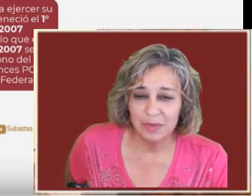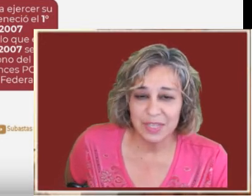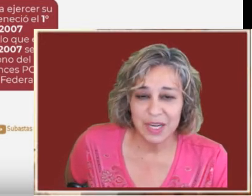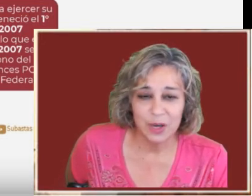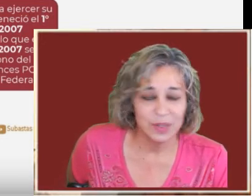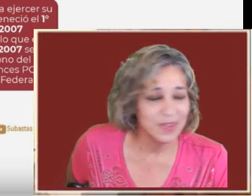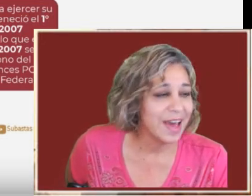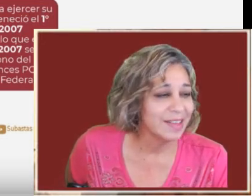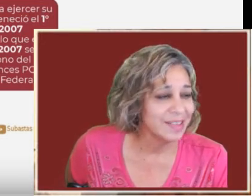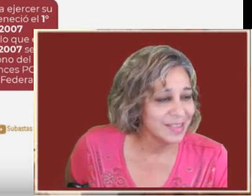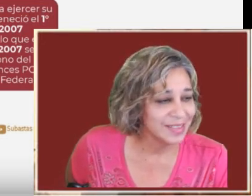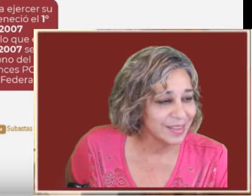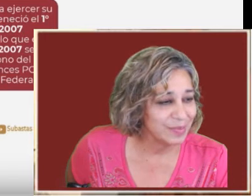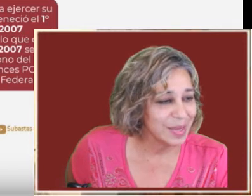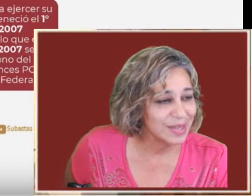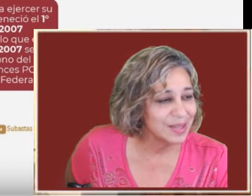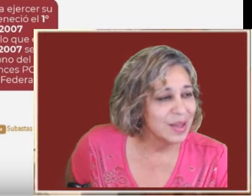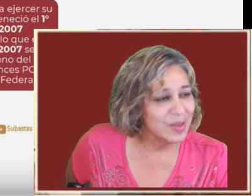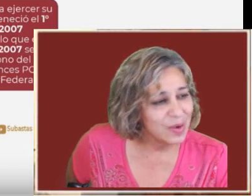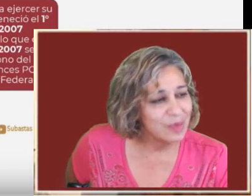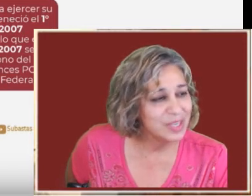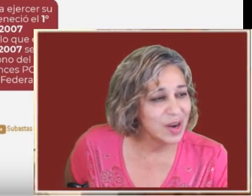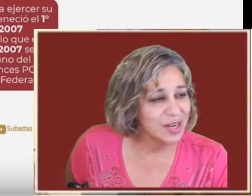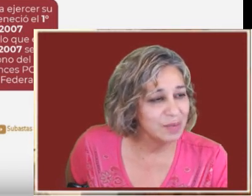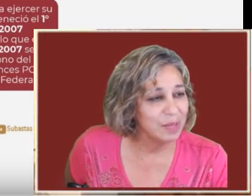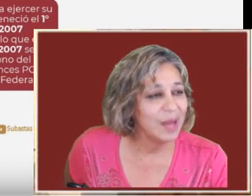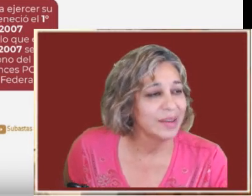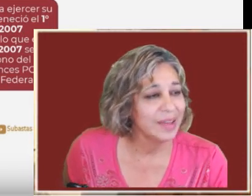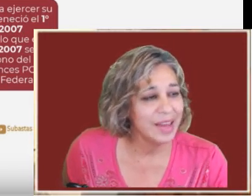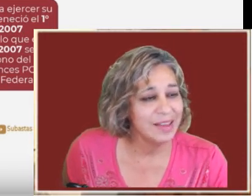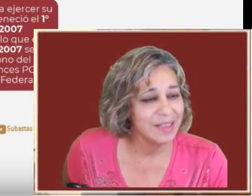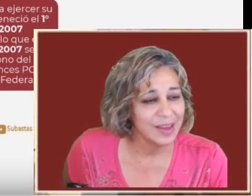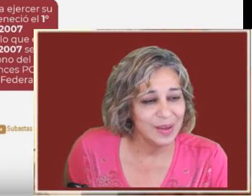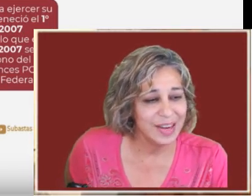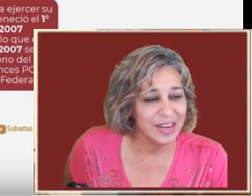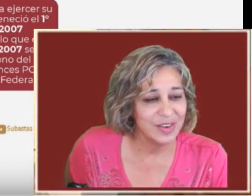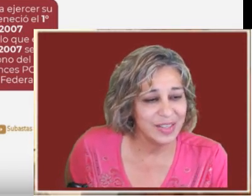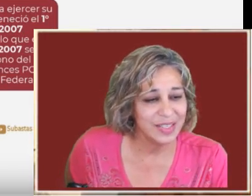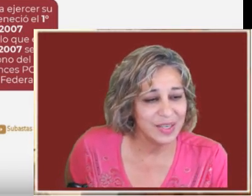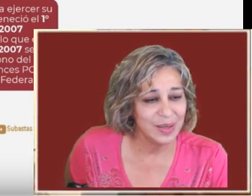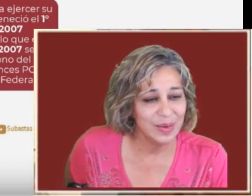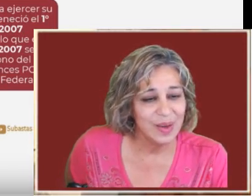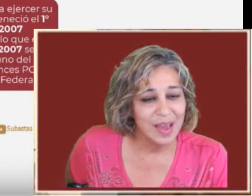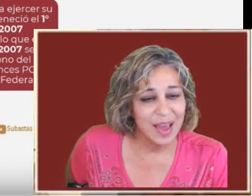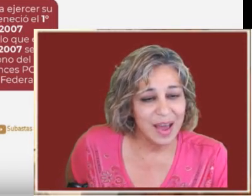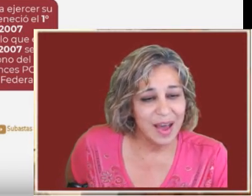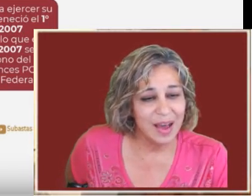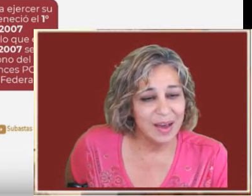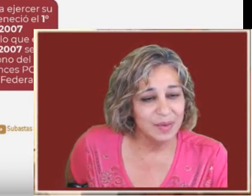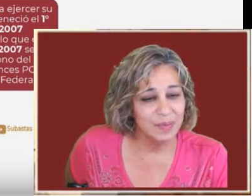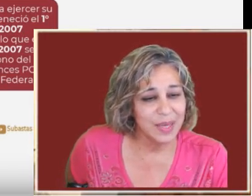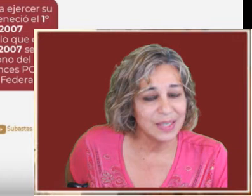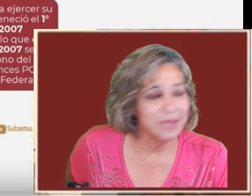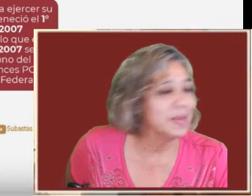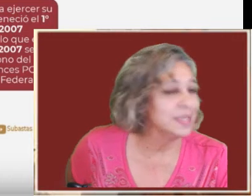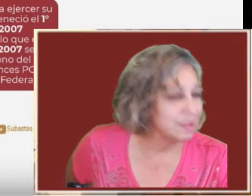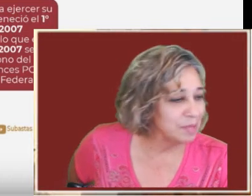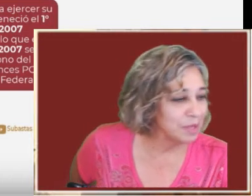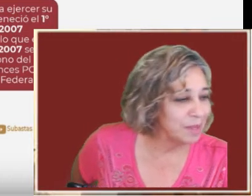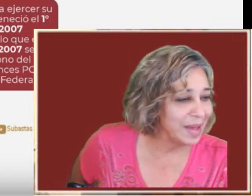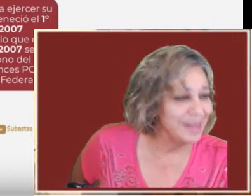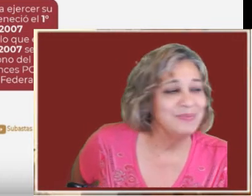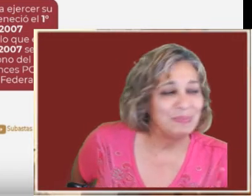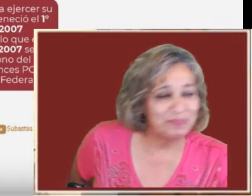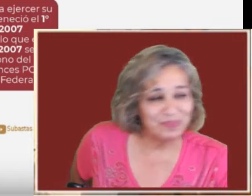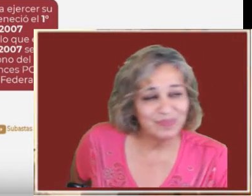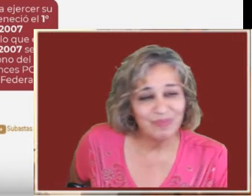that was going to go to the athletes, because they're always trying to block anything good that he tries to do, because it makes them look